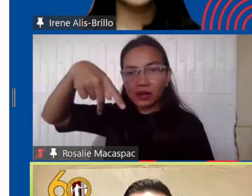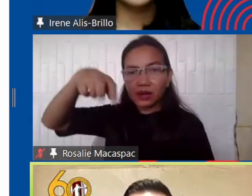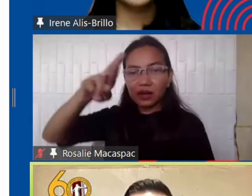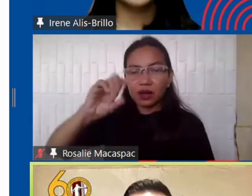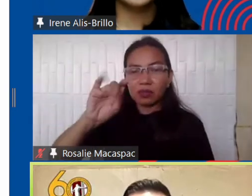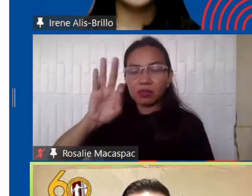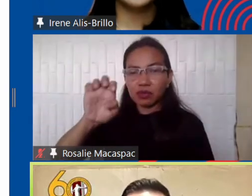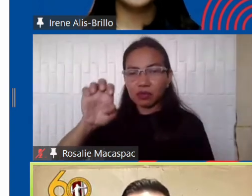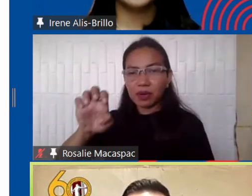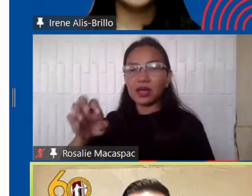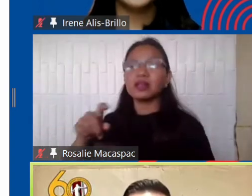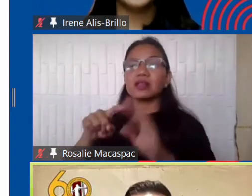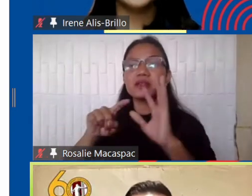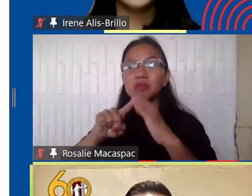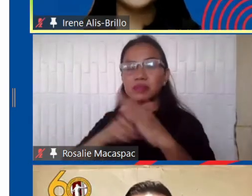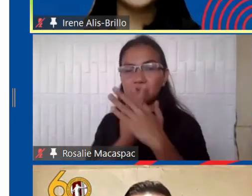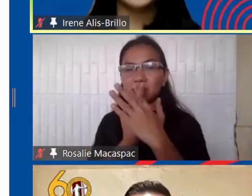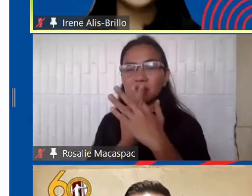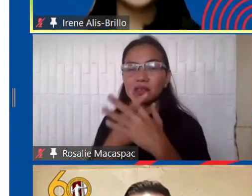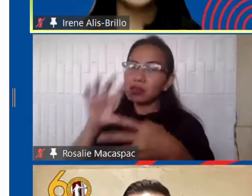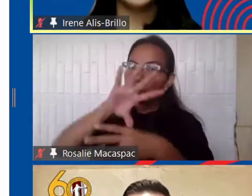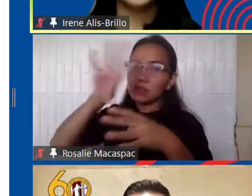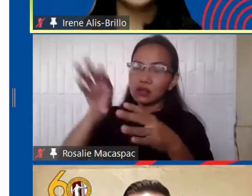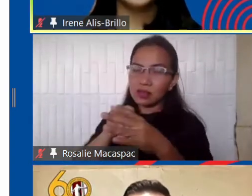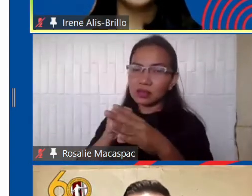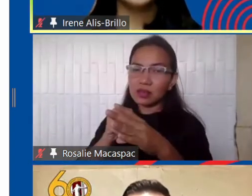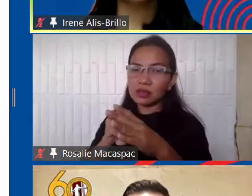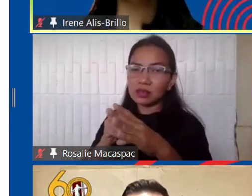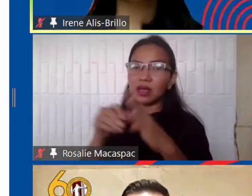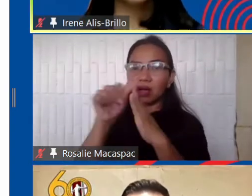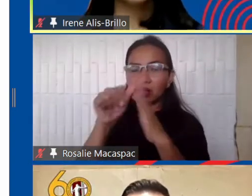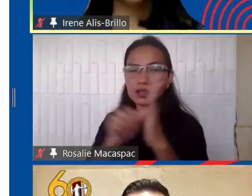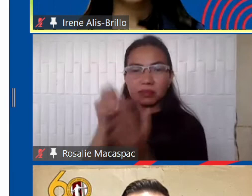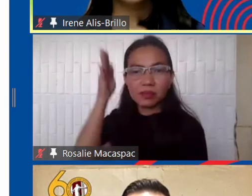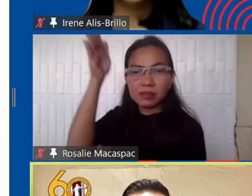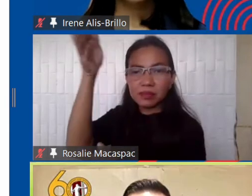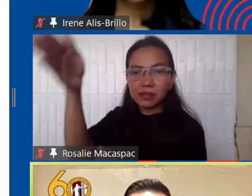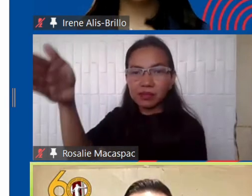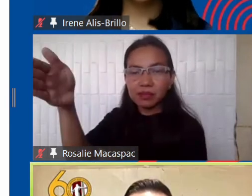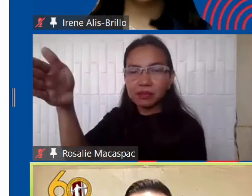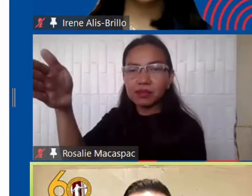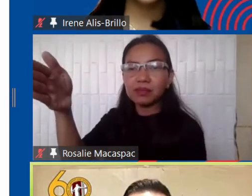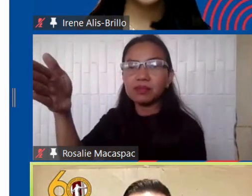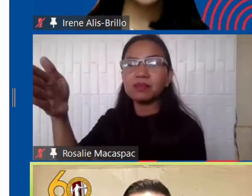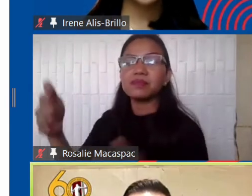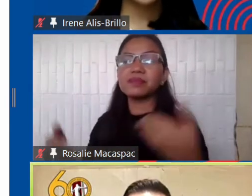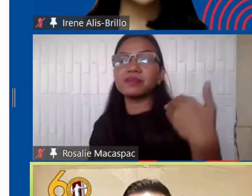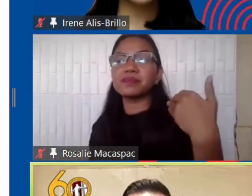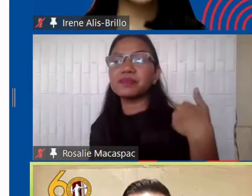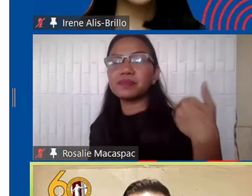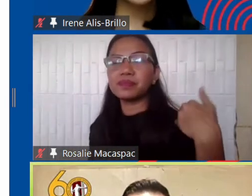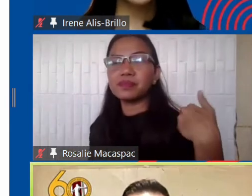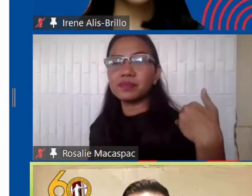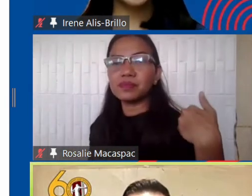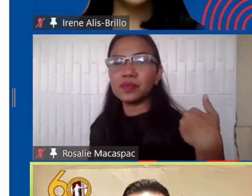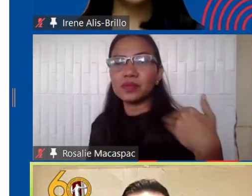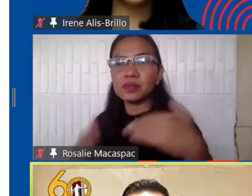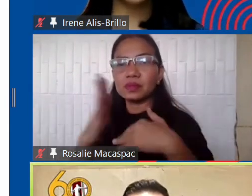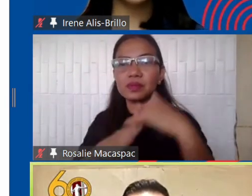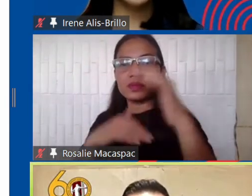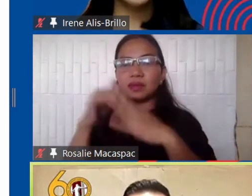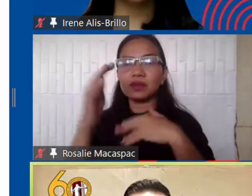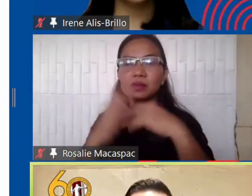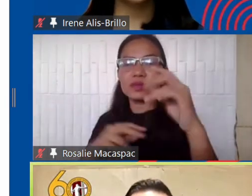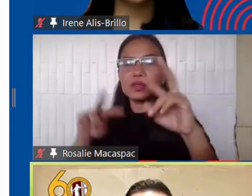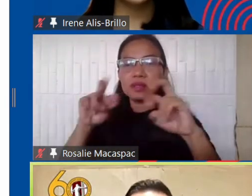and I want to be in the academia in the future, I have an incentive, to build on my research